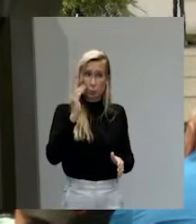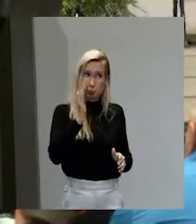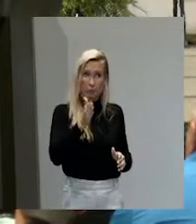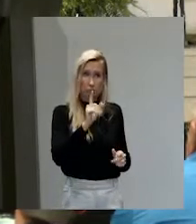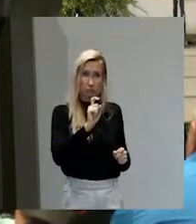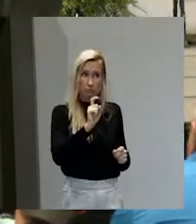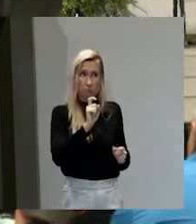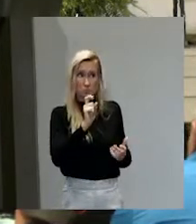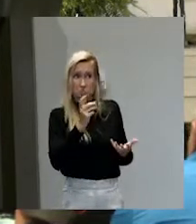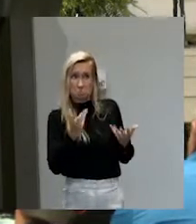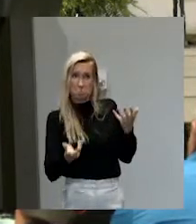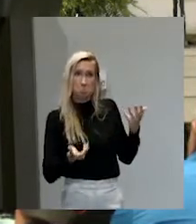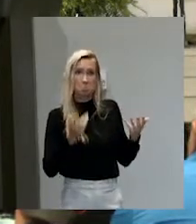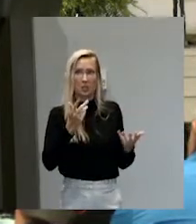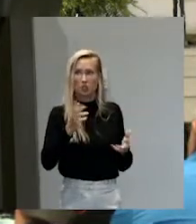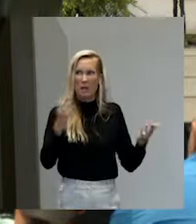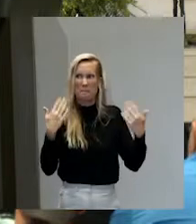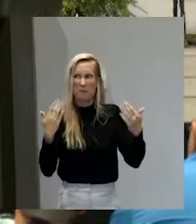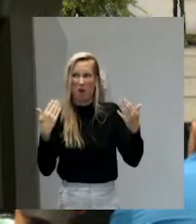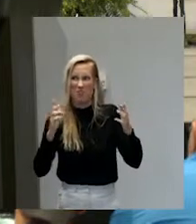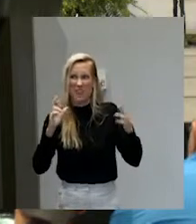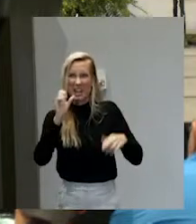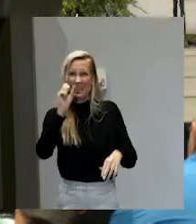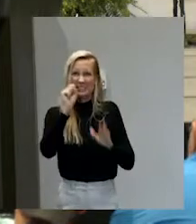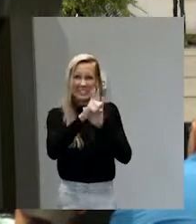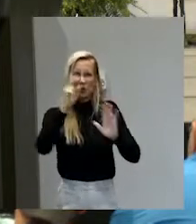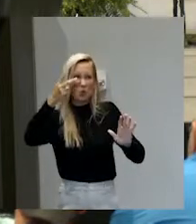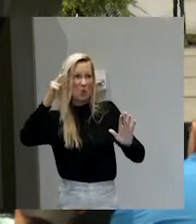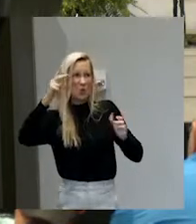right. Season 2. Season